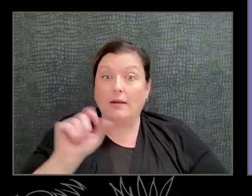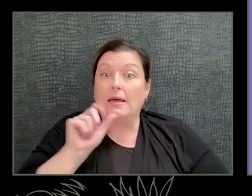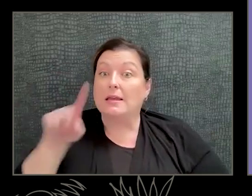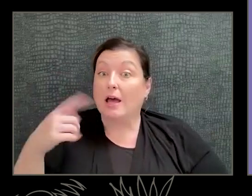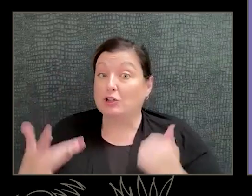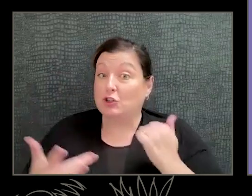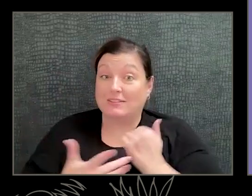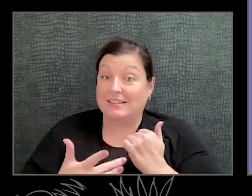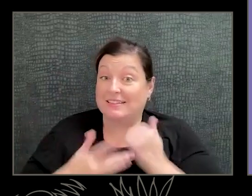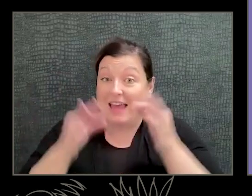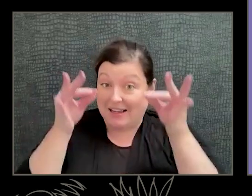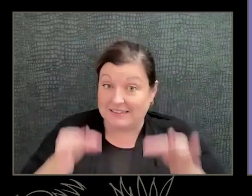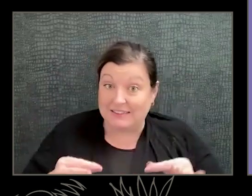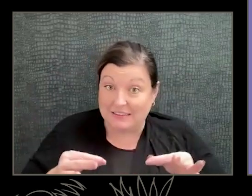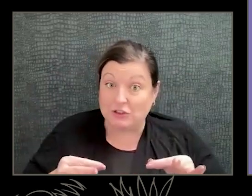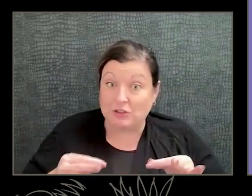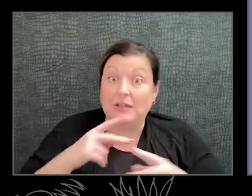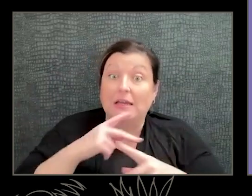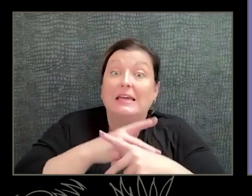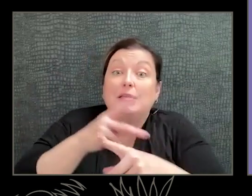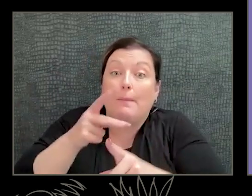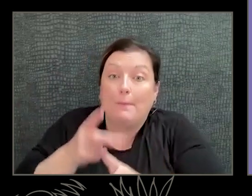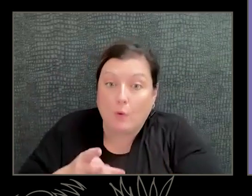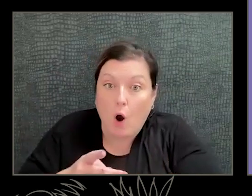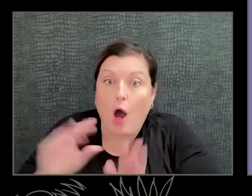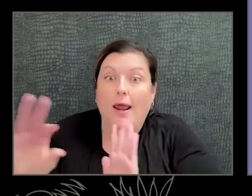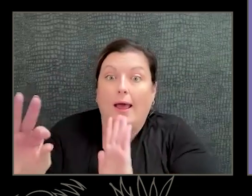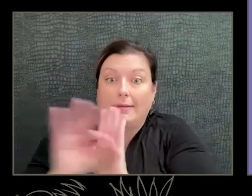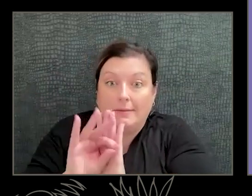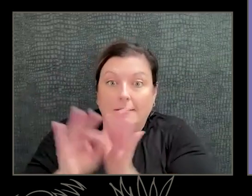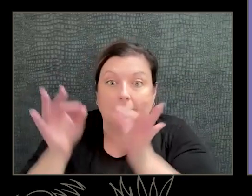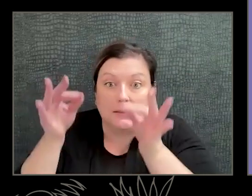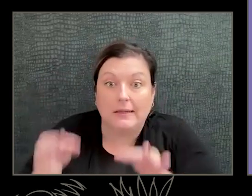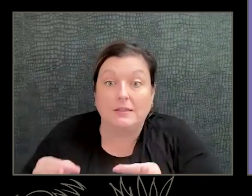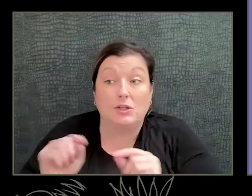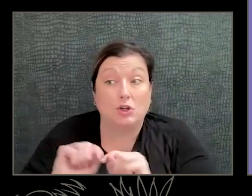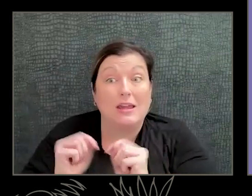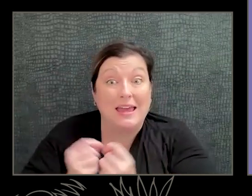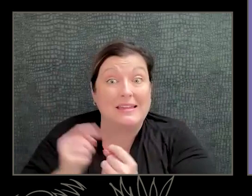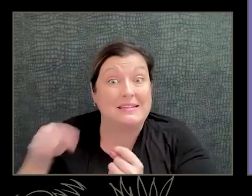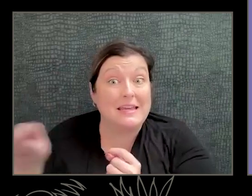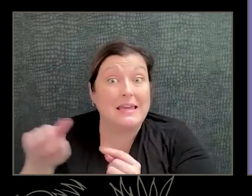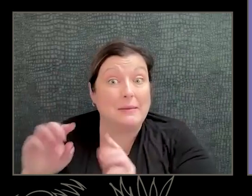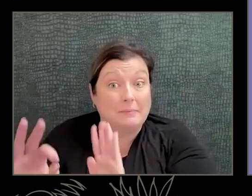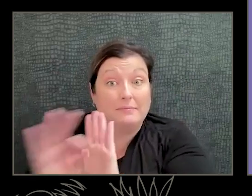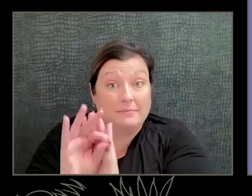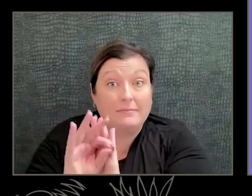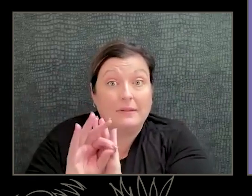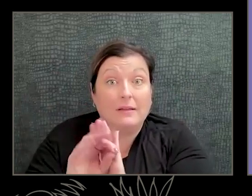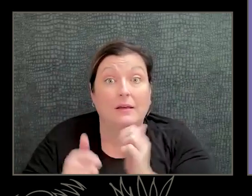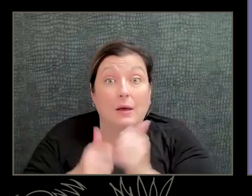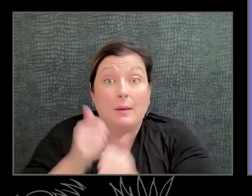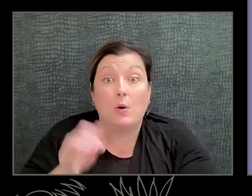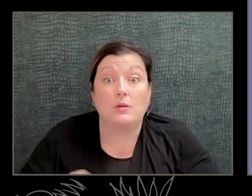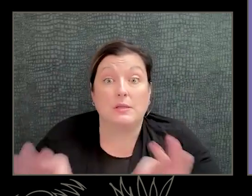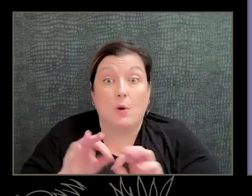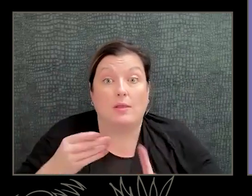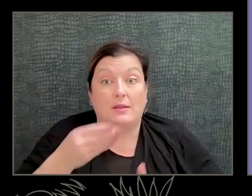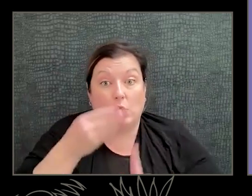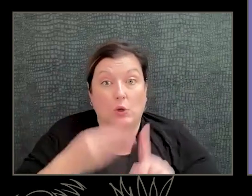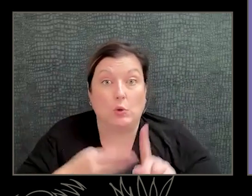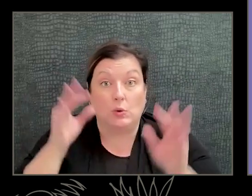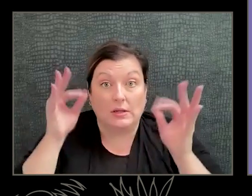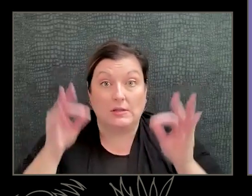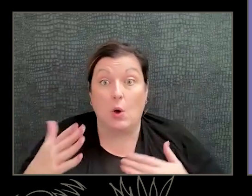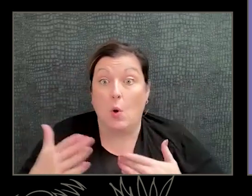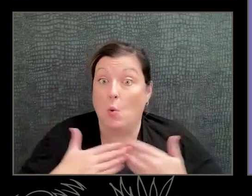tech decision. It is a product decision, it is a team decision, and it, most importantly, is a you decision. So whatever